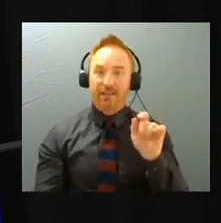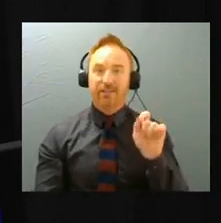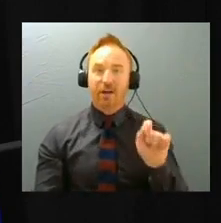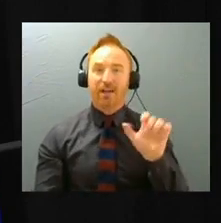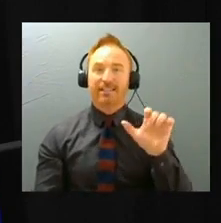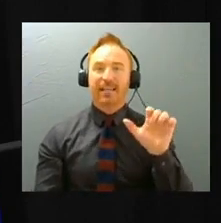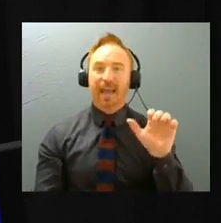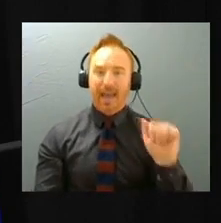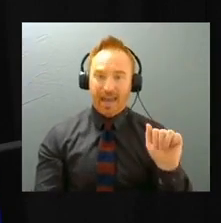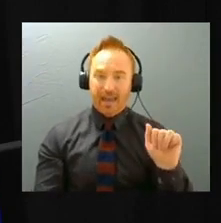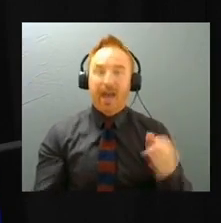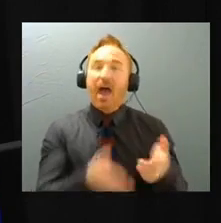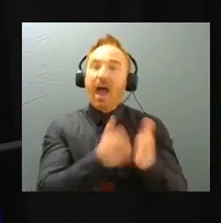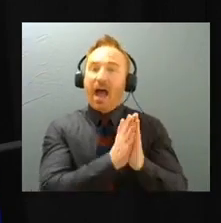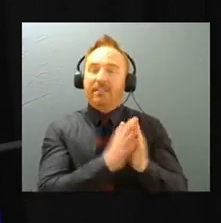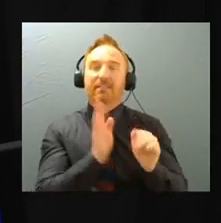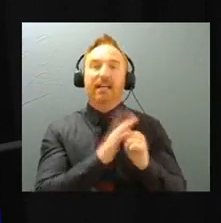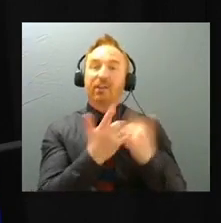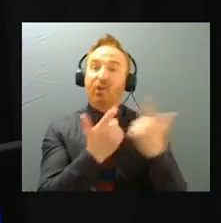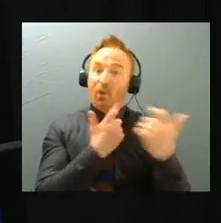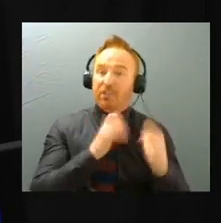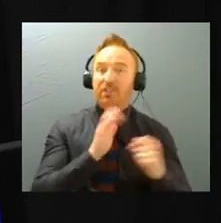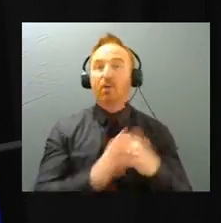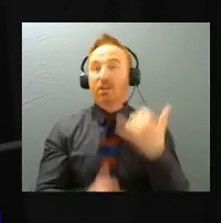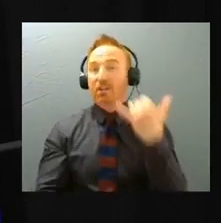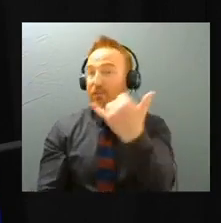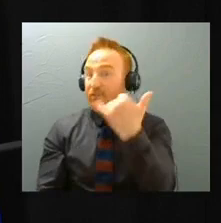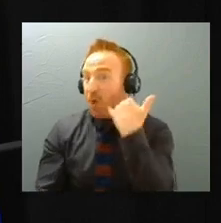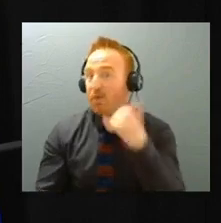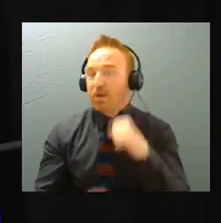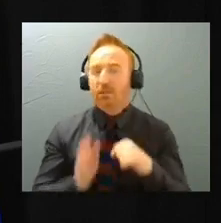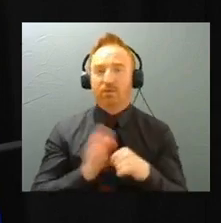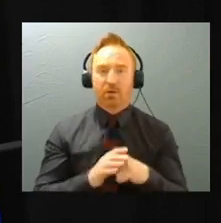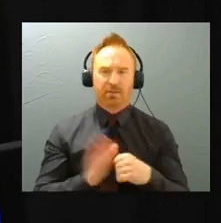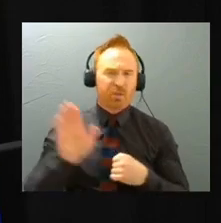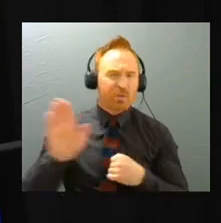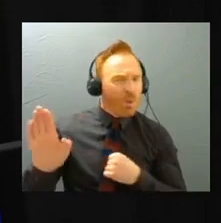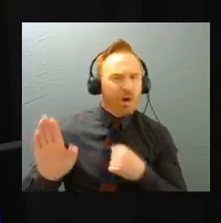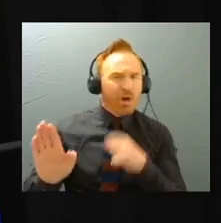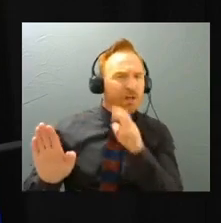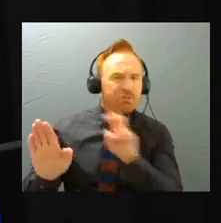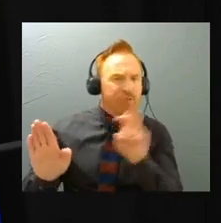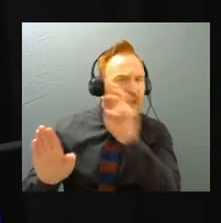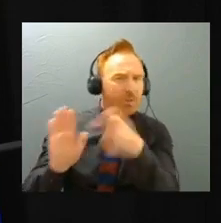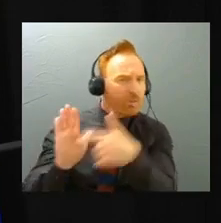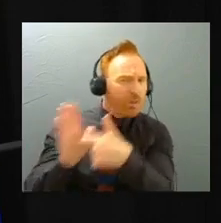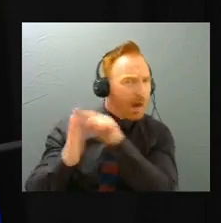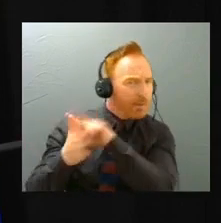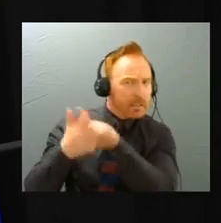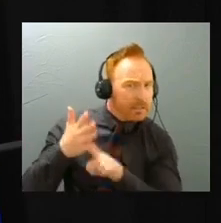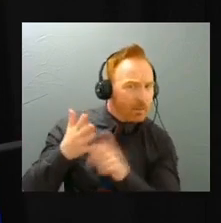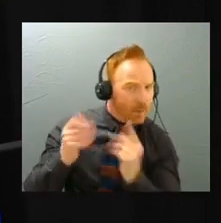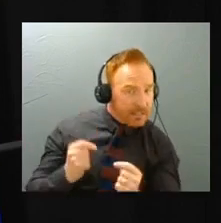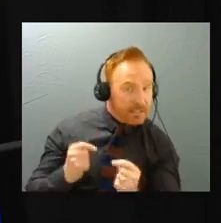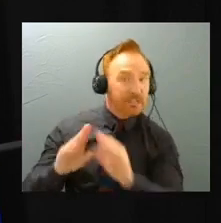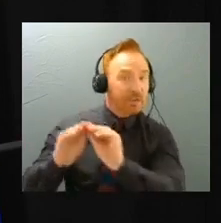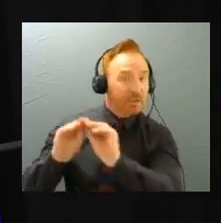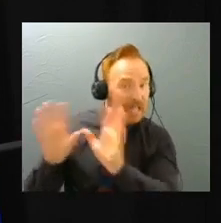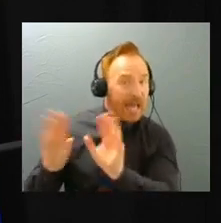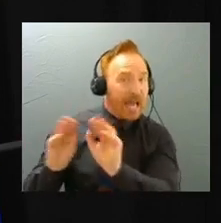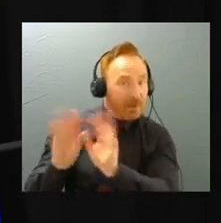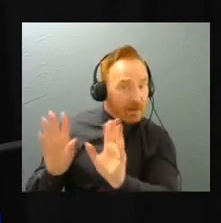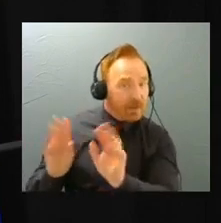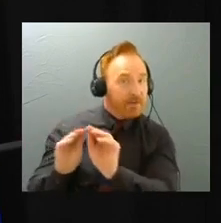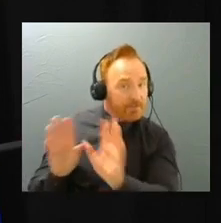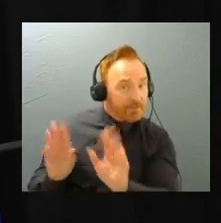line that are there to ask about their particular travel requirements and quantify right off the bat before you leave your